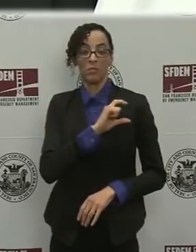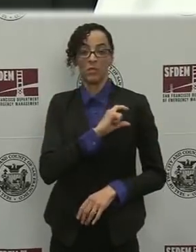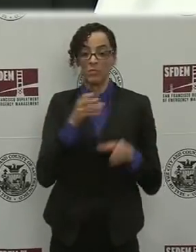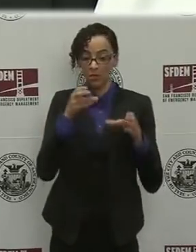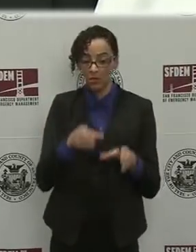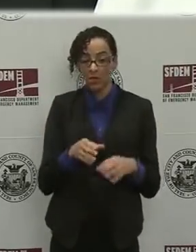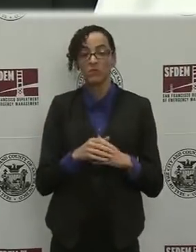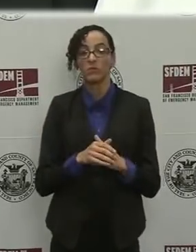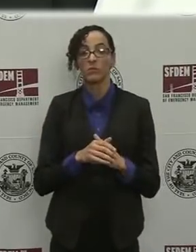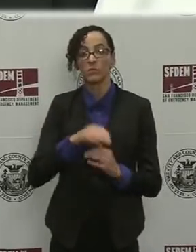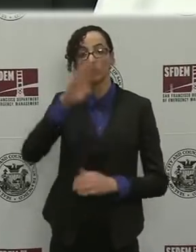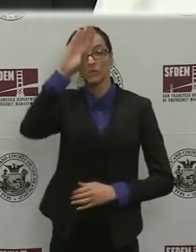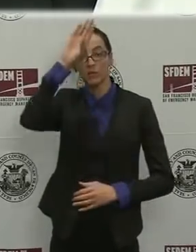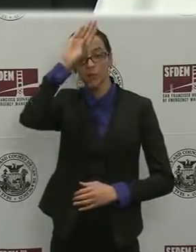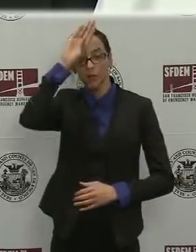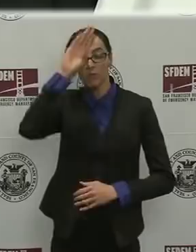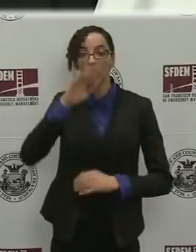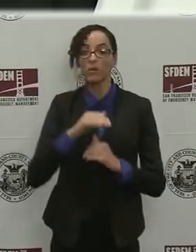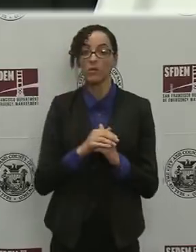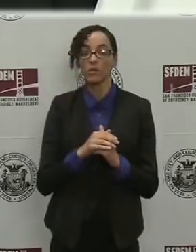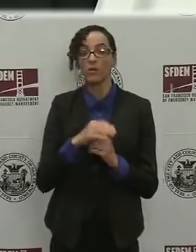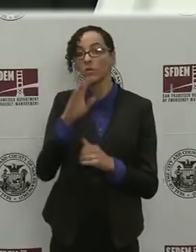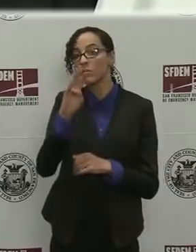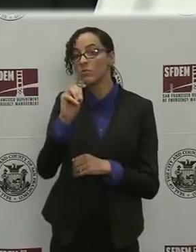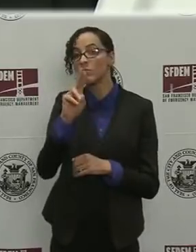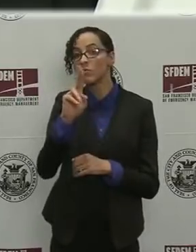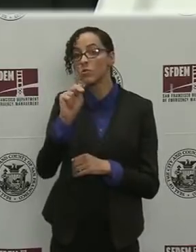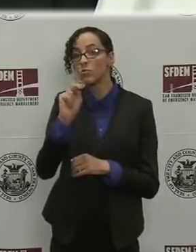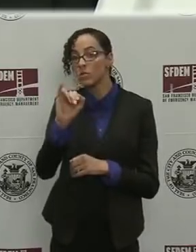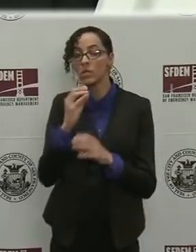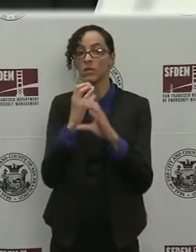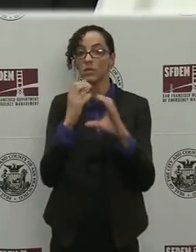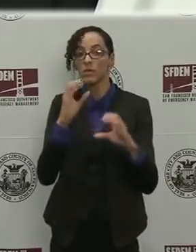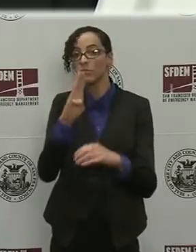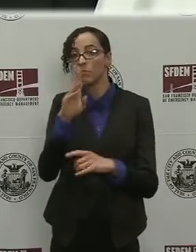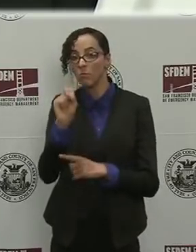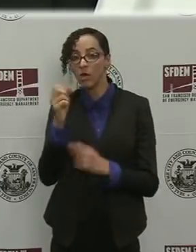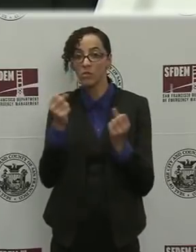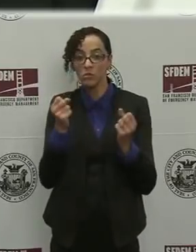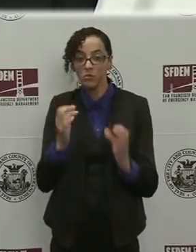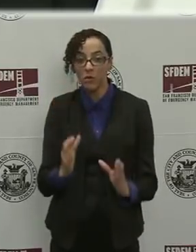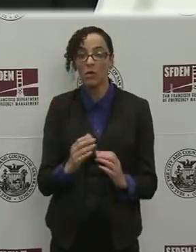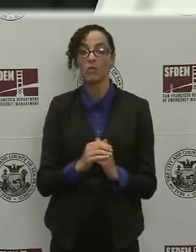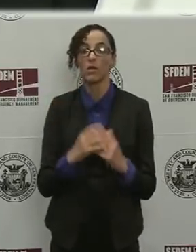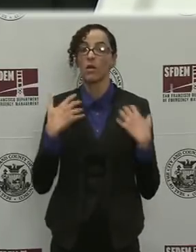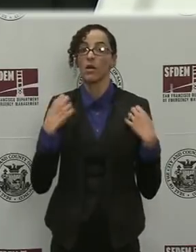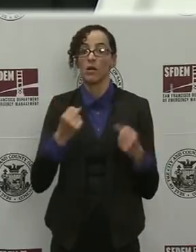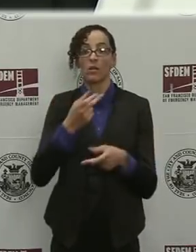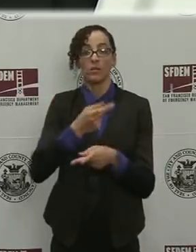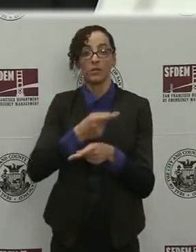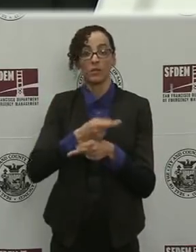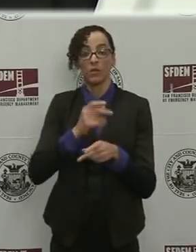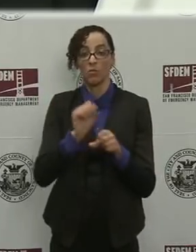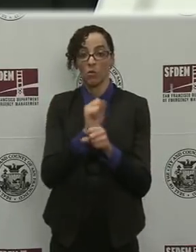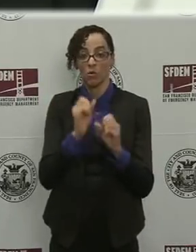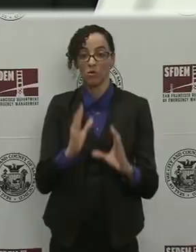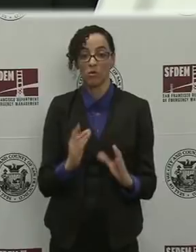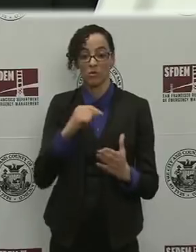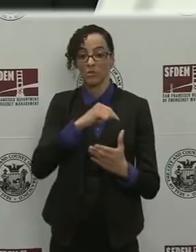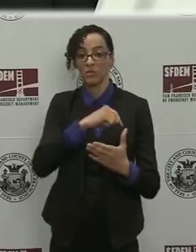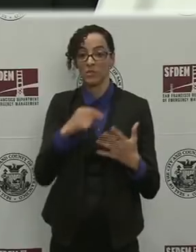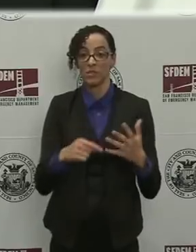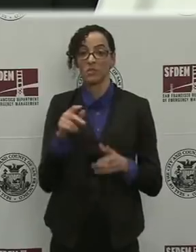our firefighters, our Muni drivers, our healthcare workers, they are